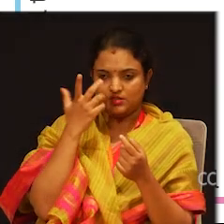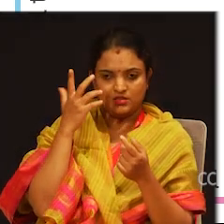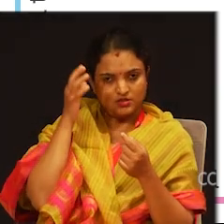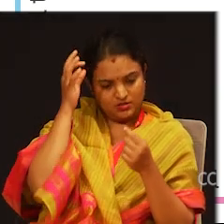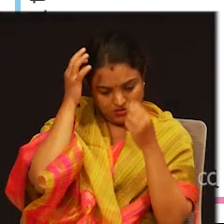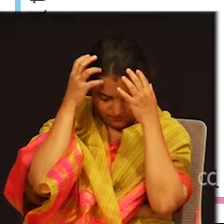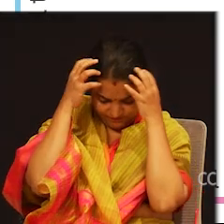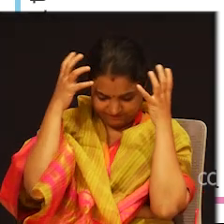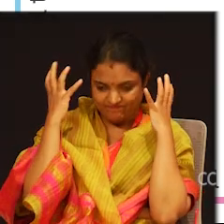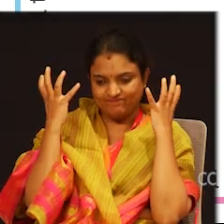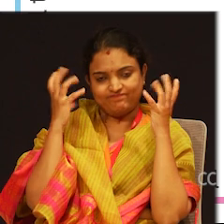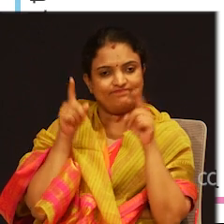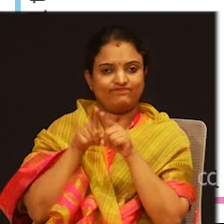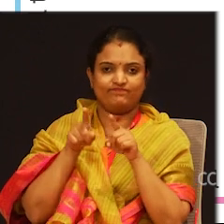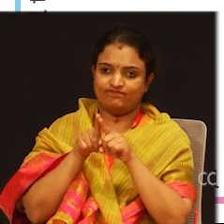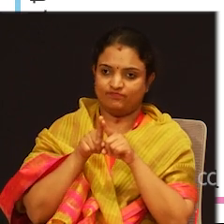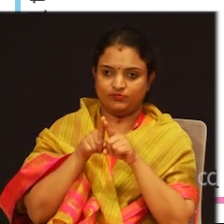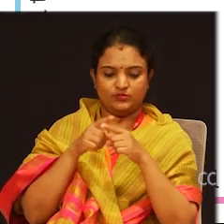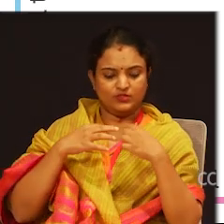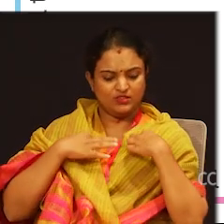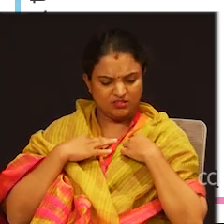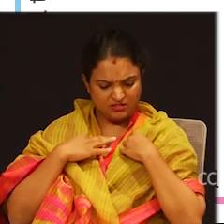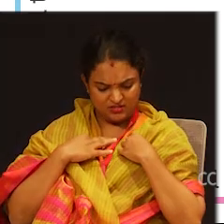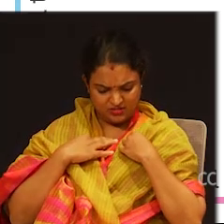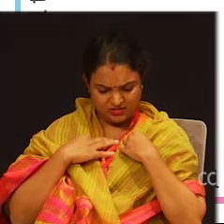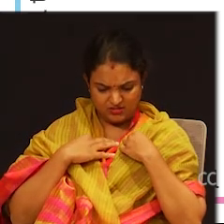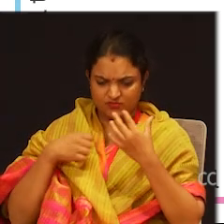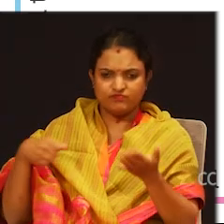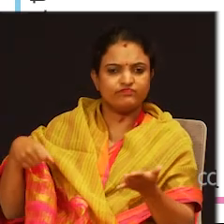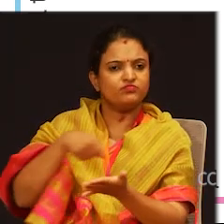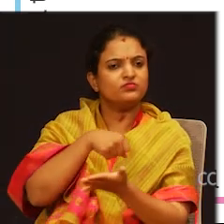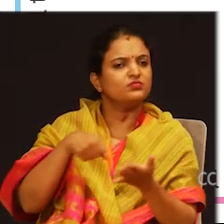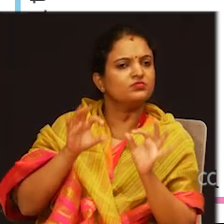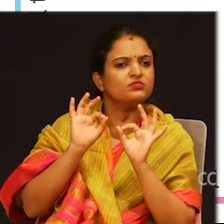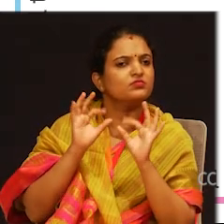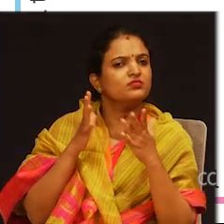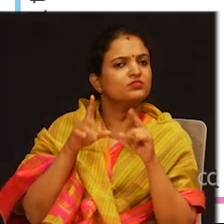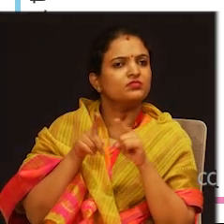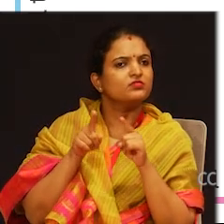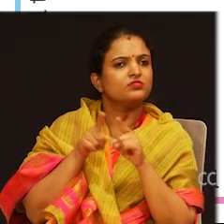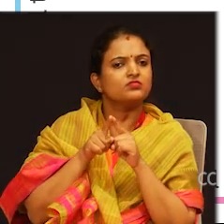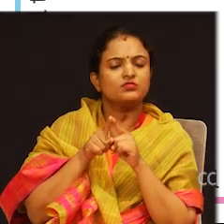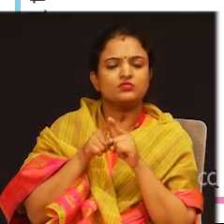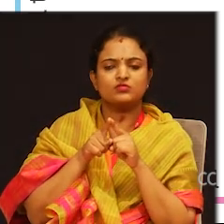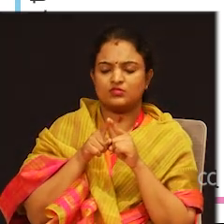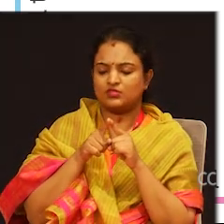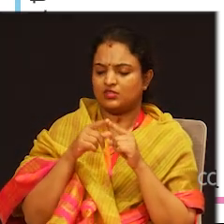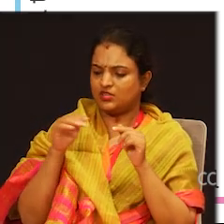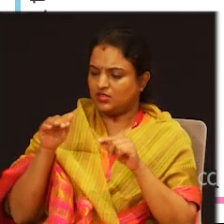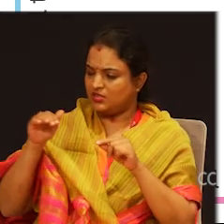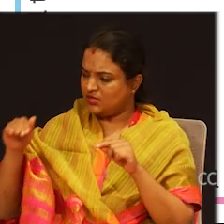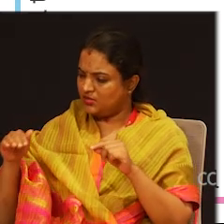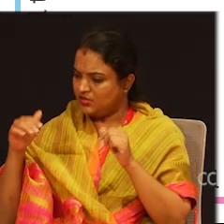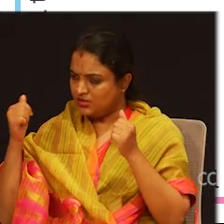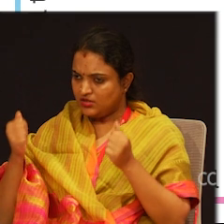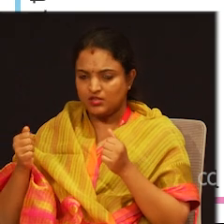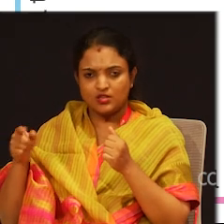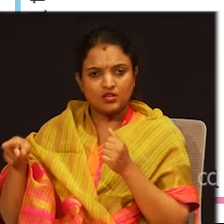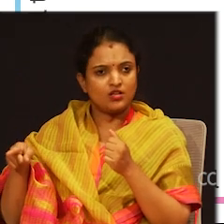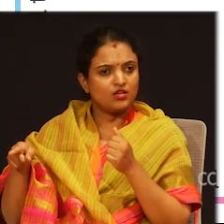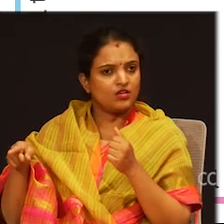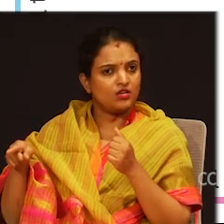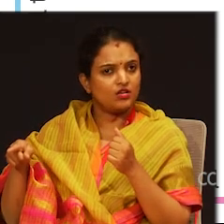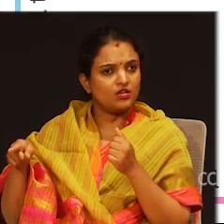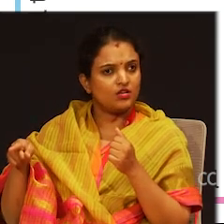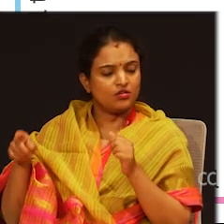all ruffled, his clothes not in place, and by him is a child sitting who is